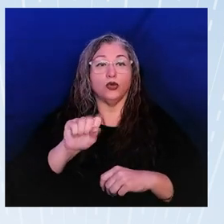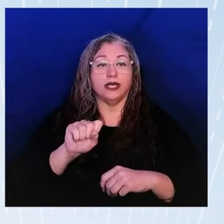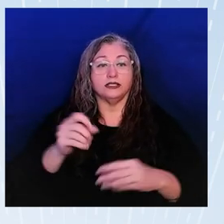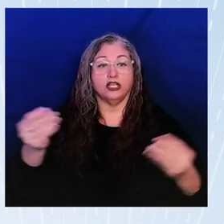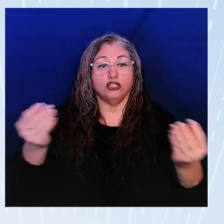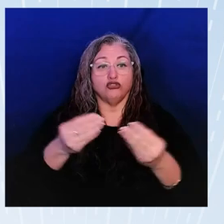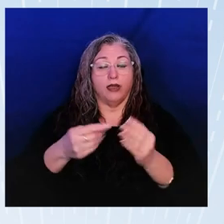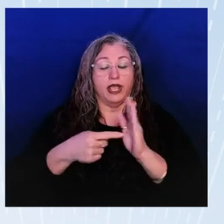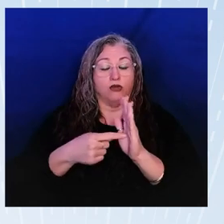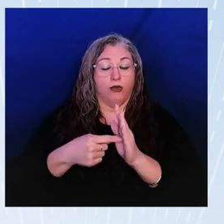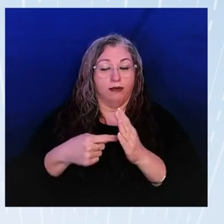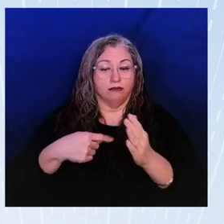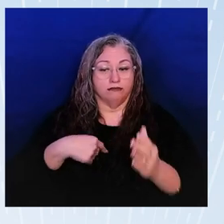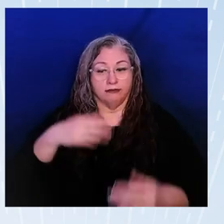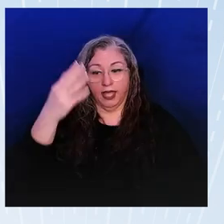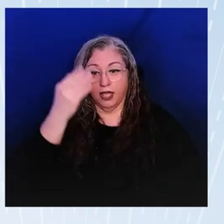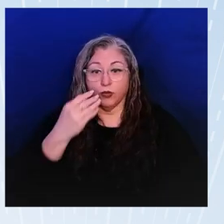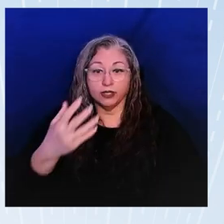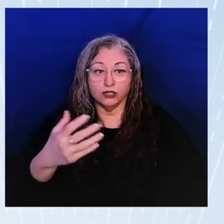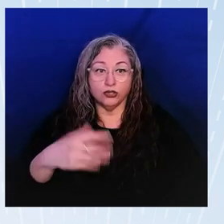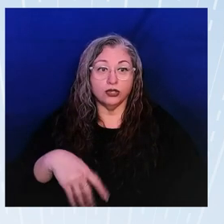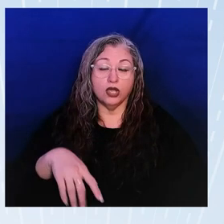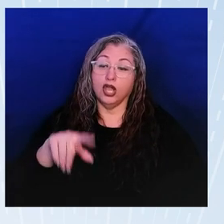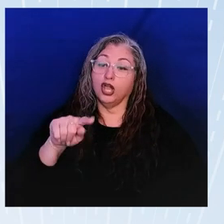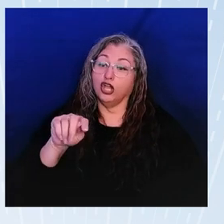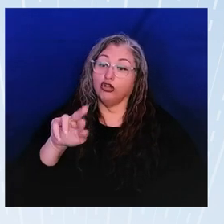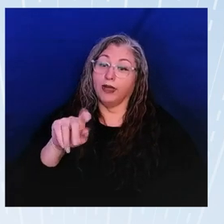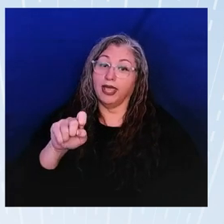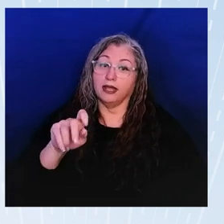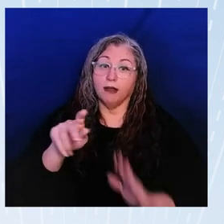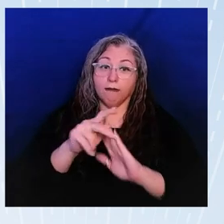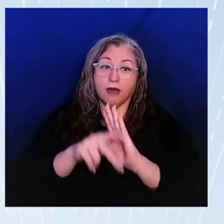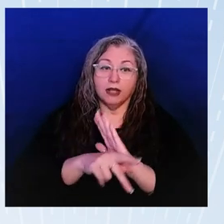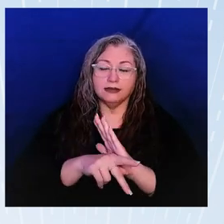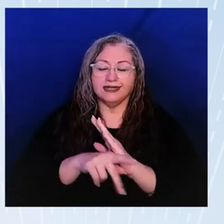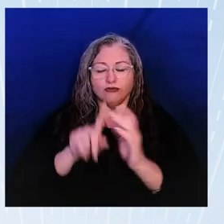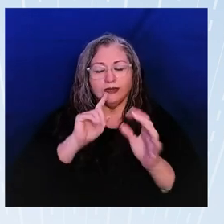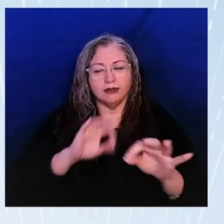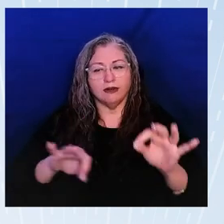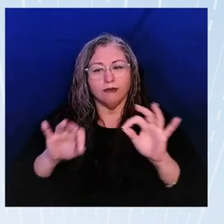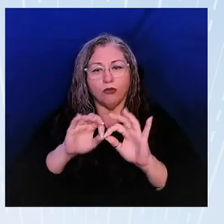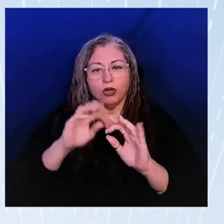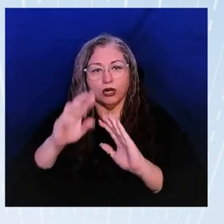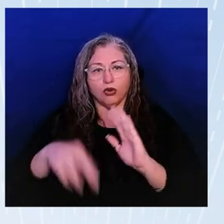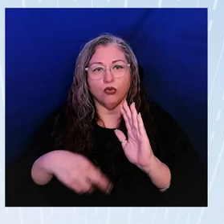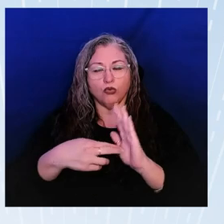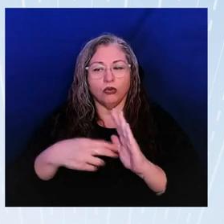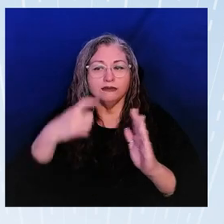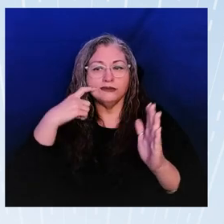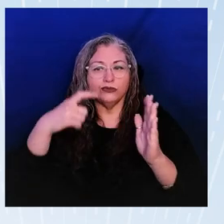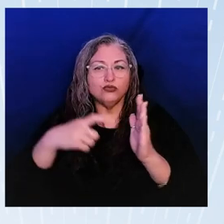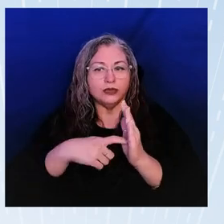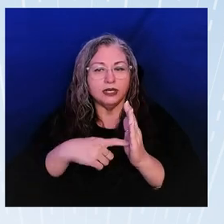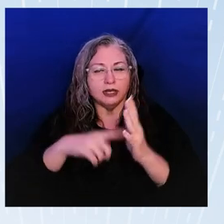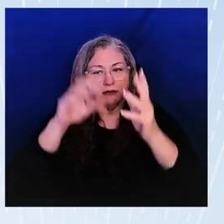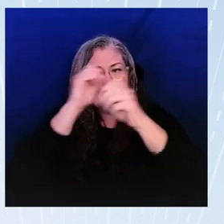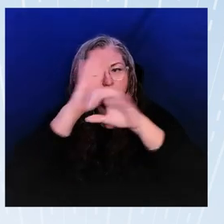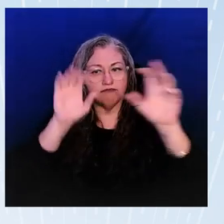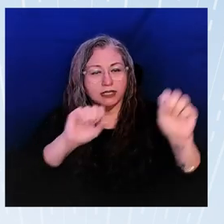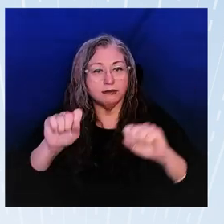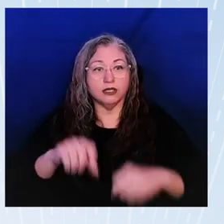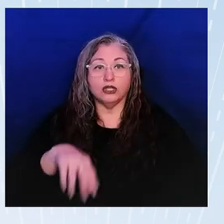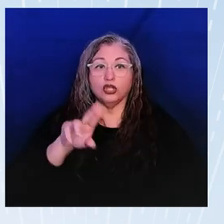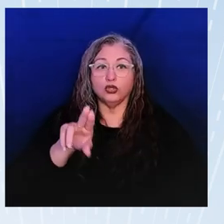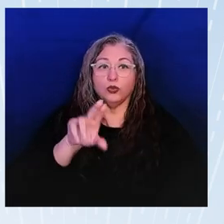know that trade policy plays an important role in realizing this vision. USTR was one of